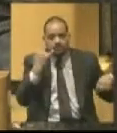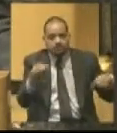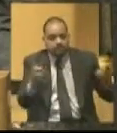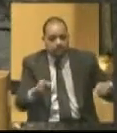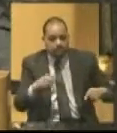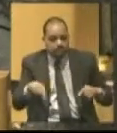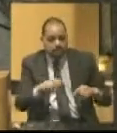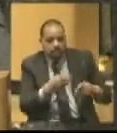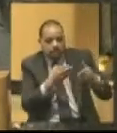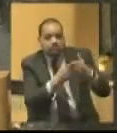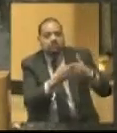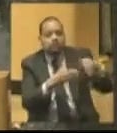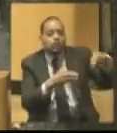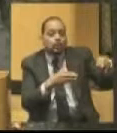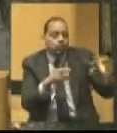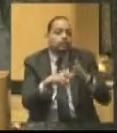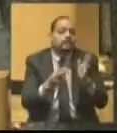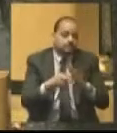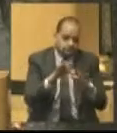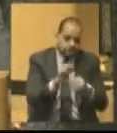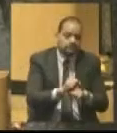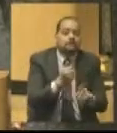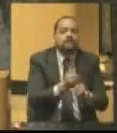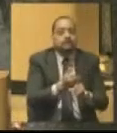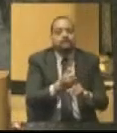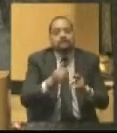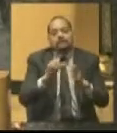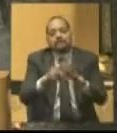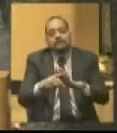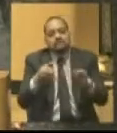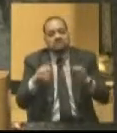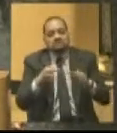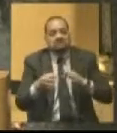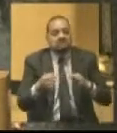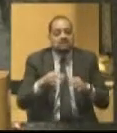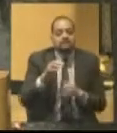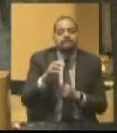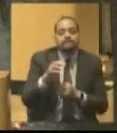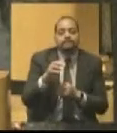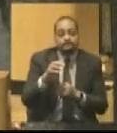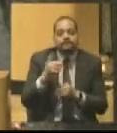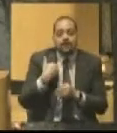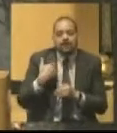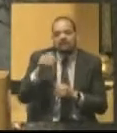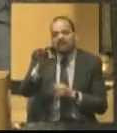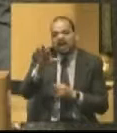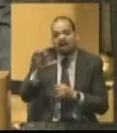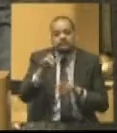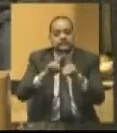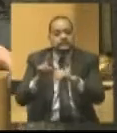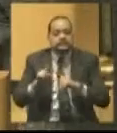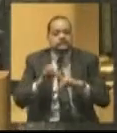8th instructions were sent that day to Fortress Monroe, where there were by then 900 contrabands, all of whom were immediately